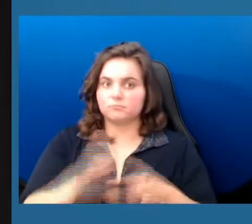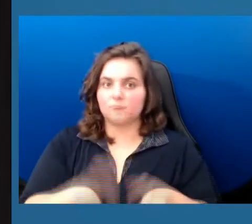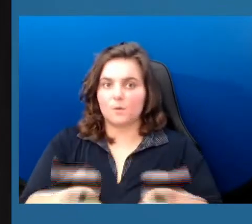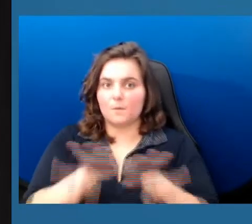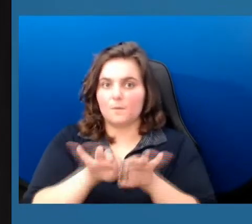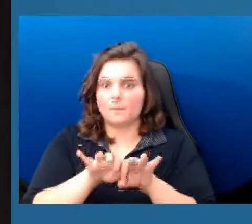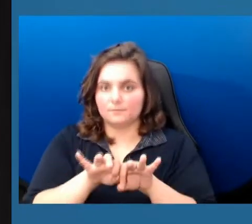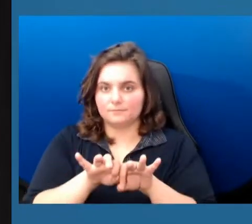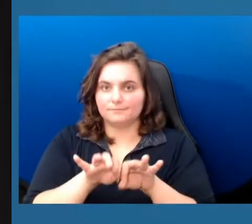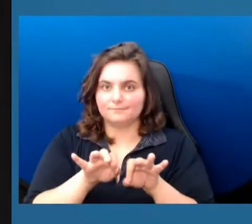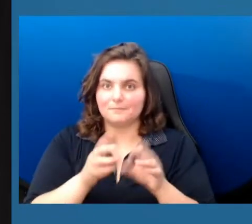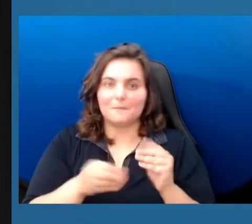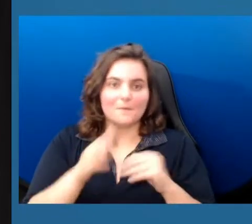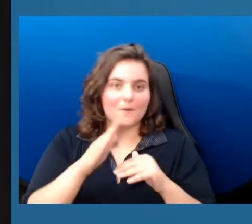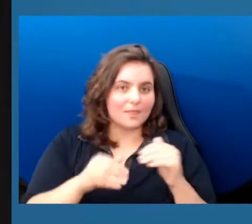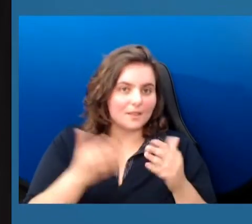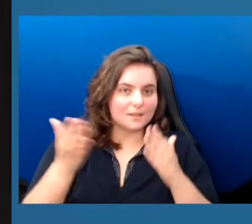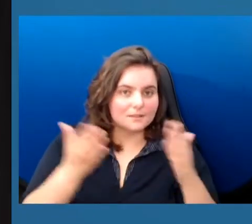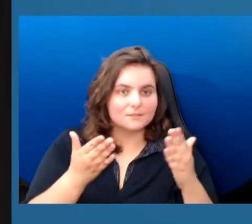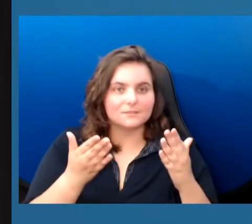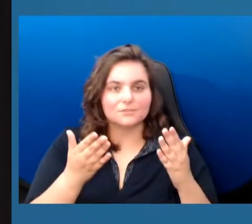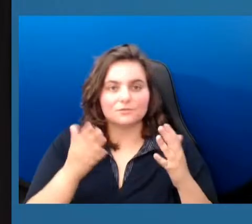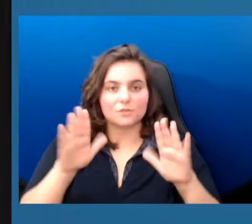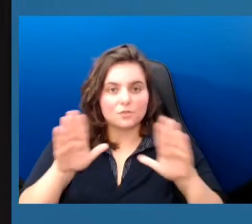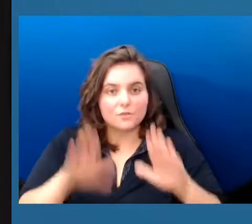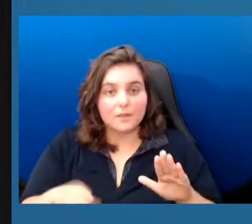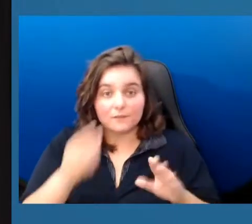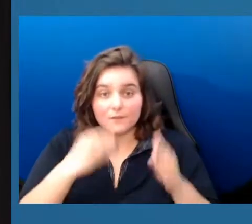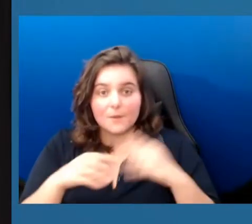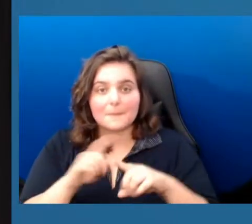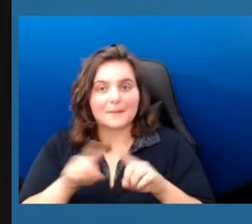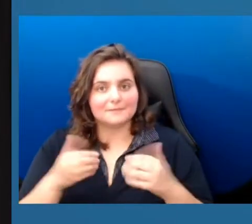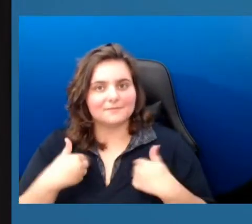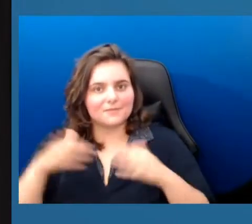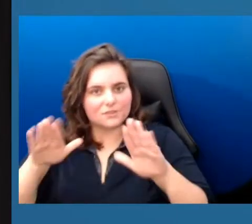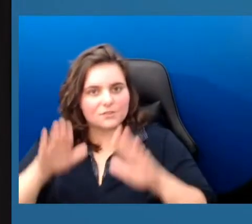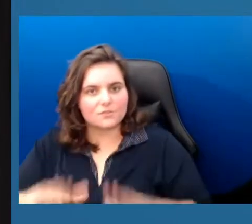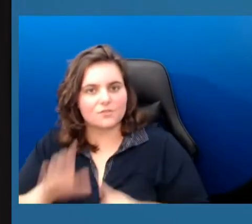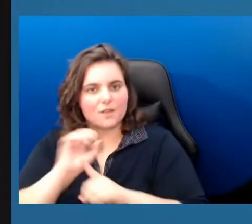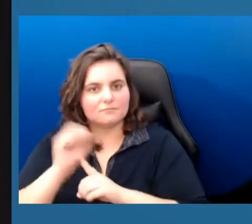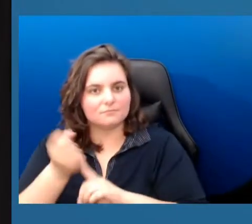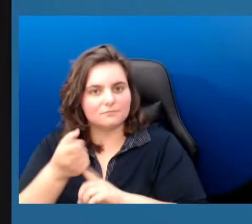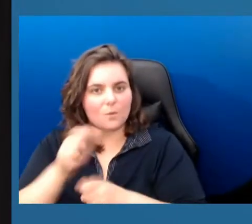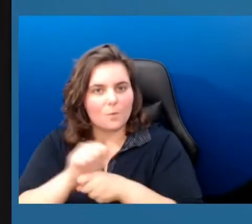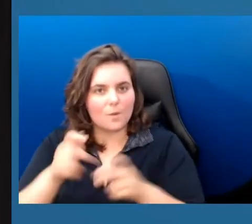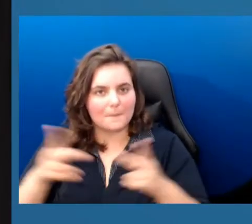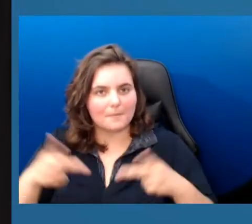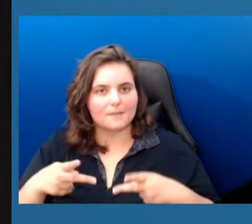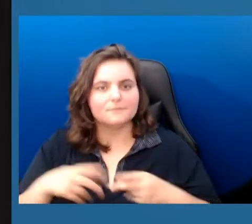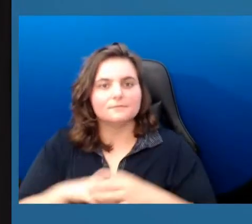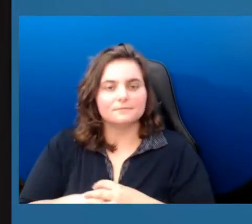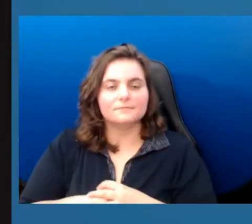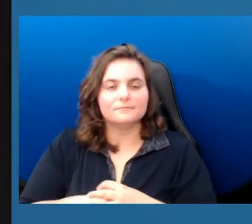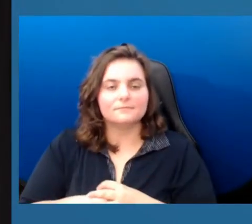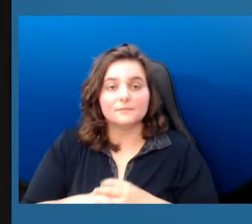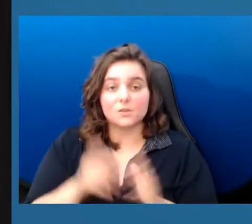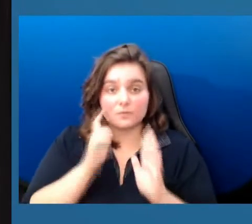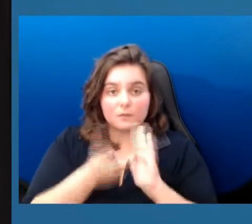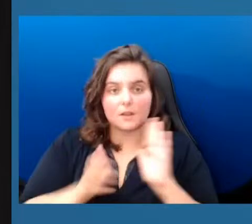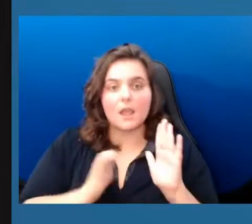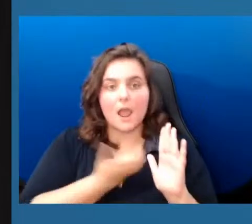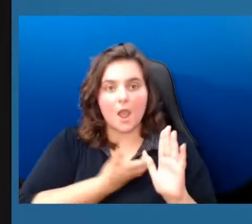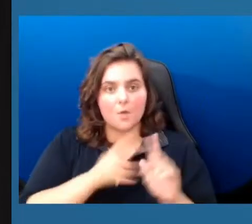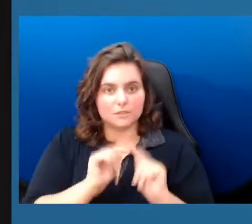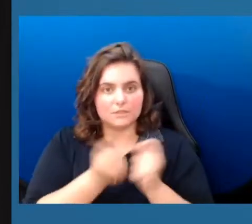is having a wholesome workplace, one that actually recognizes that our team is the lifeblood of what we do